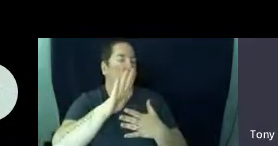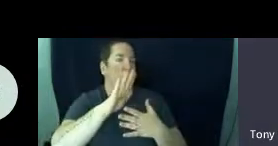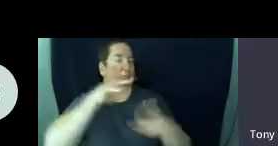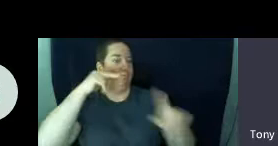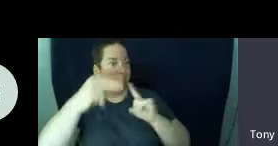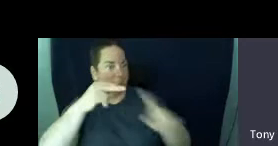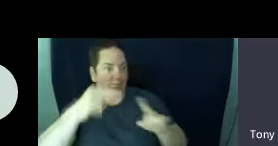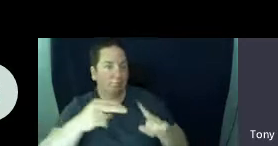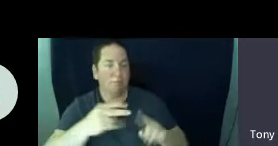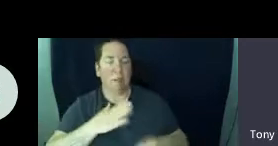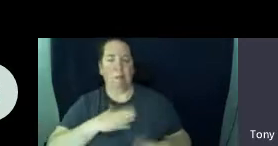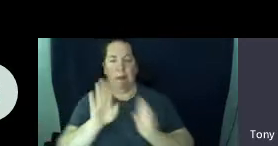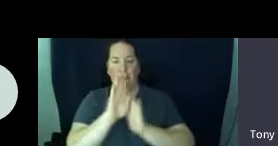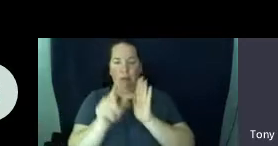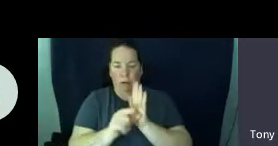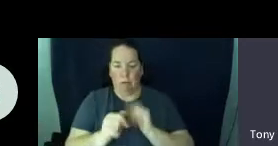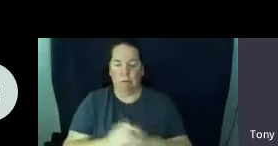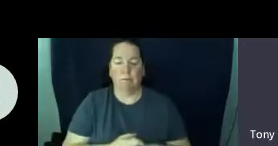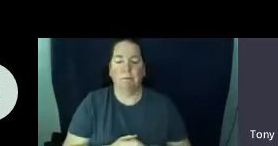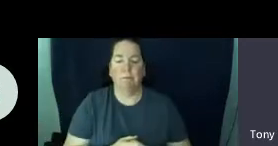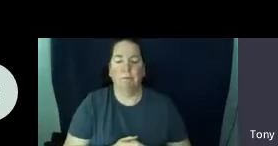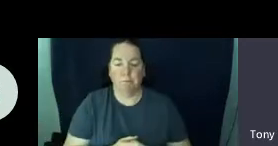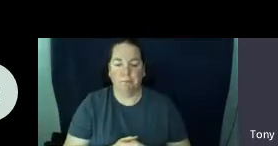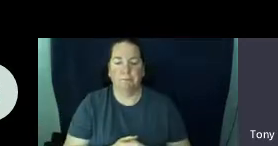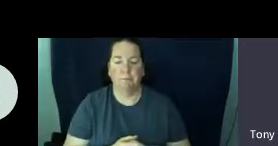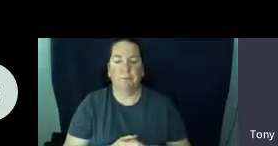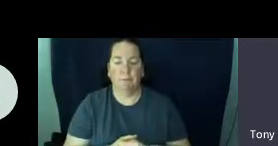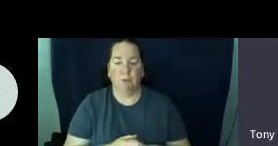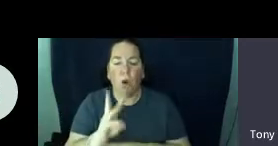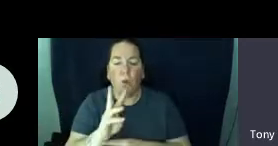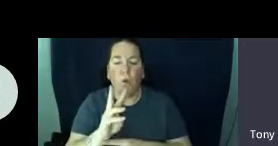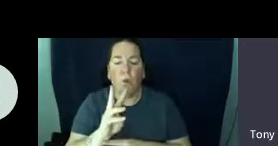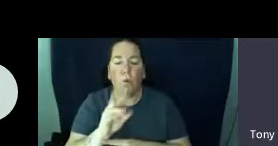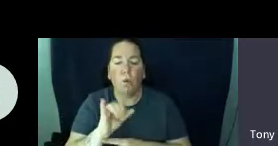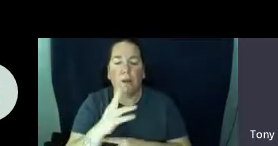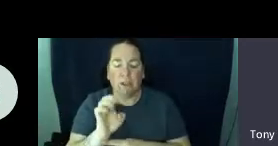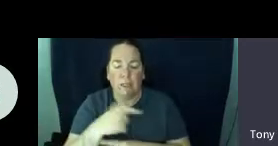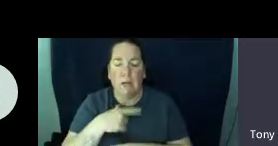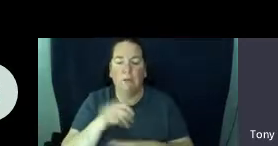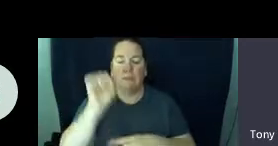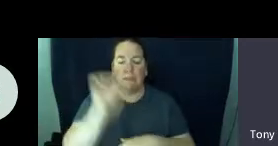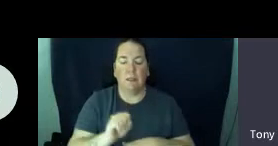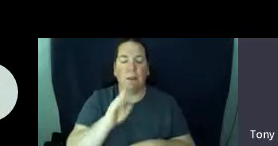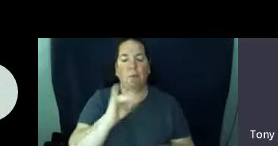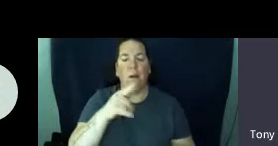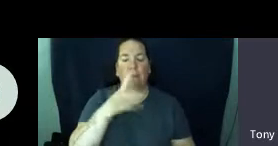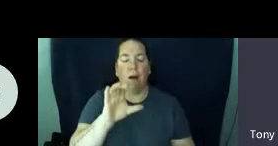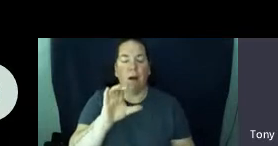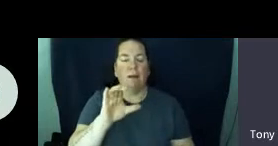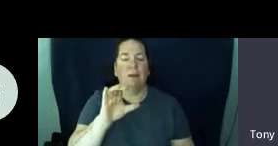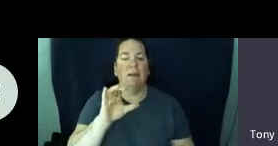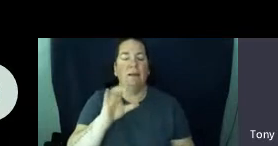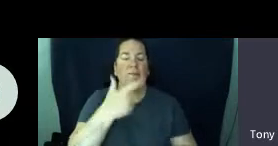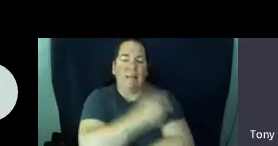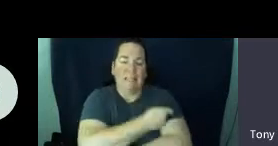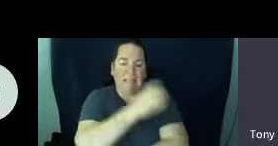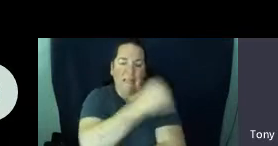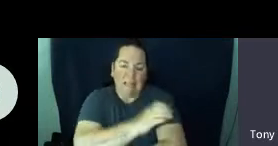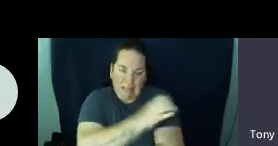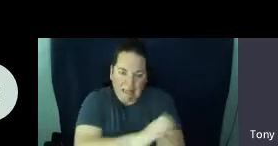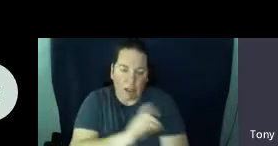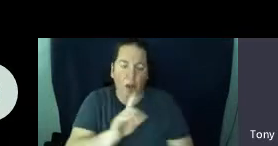So just a little background on me, so folks have a little context. So I was the lead coordinator for the Southern BIPOC vaccine clinics. I've